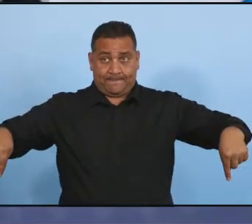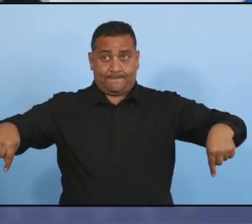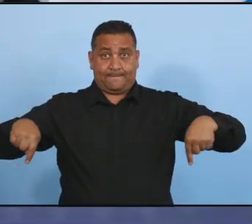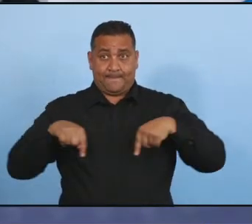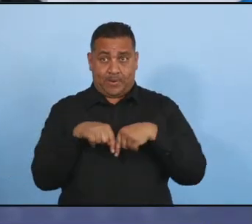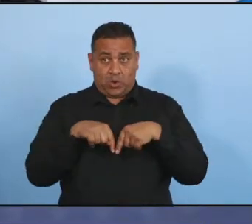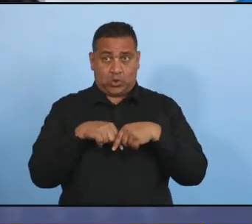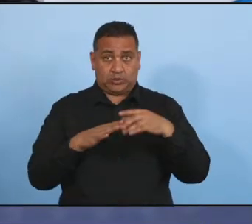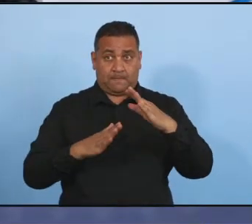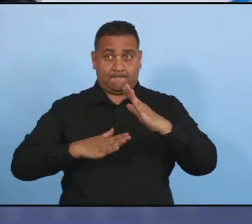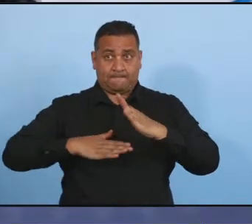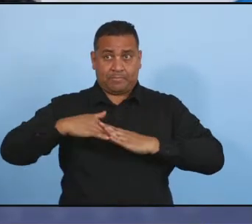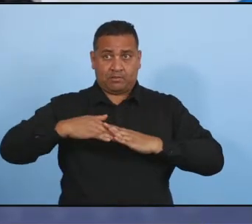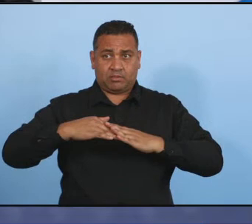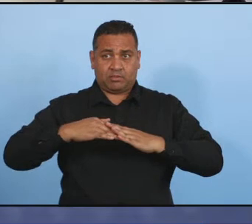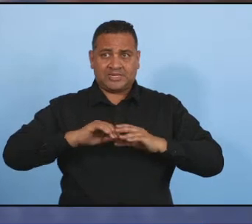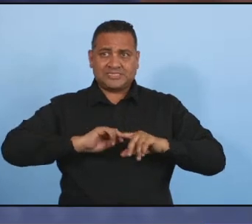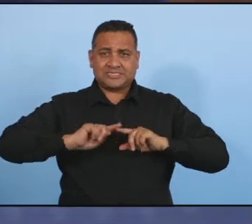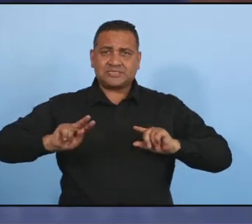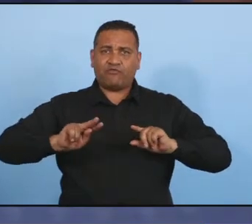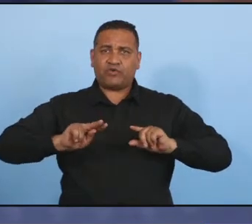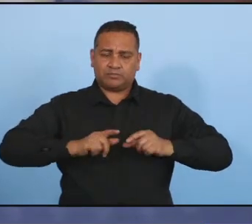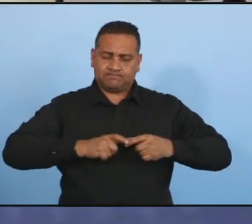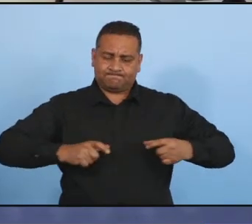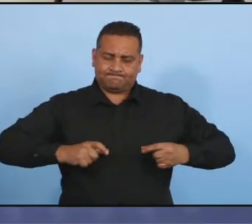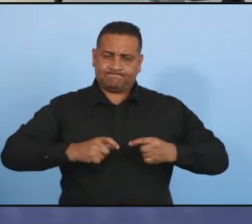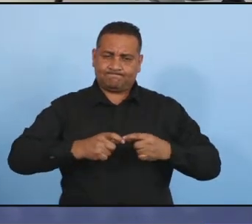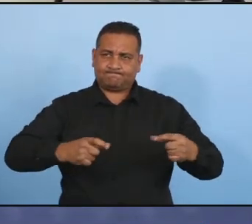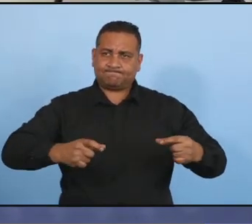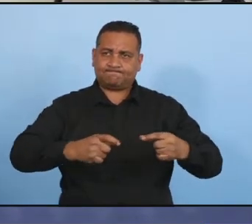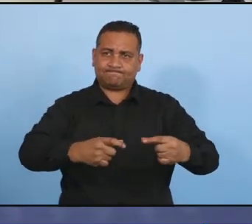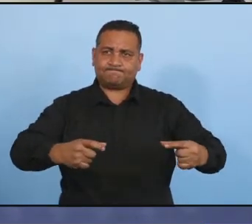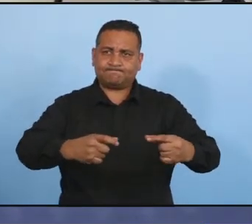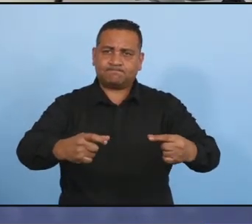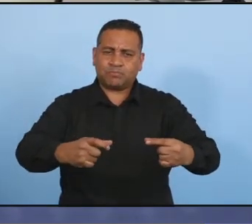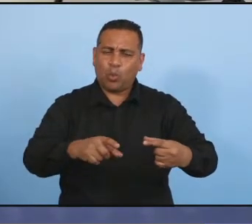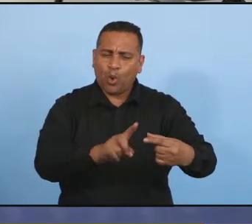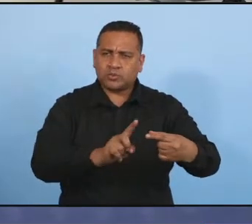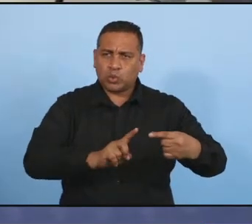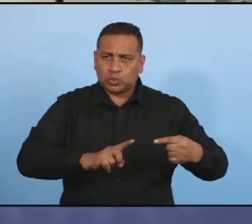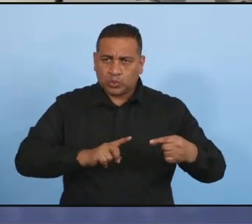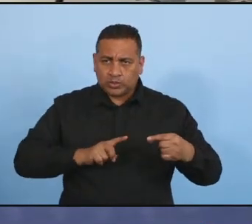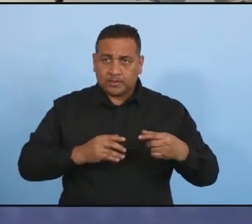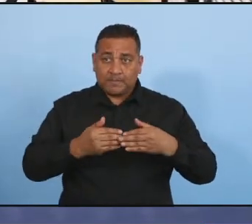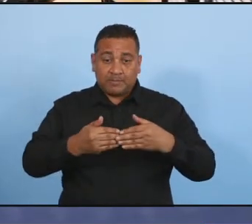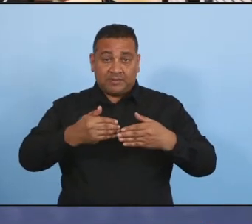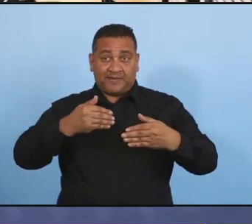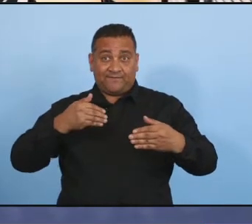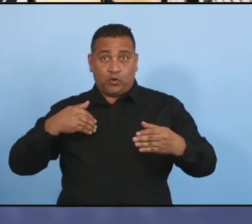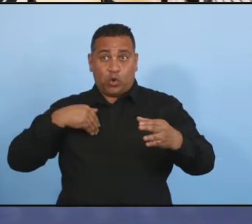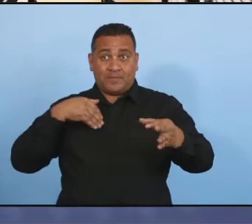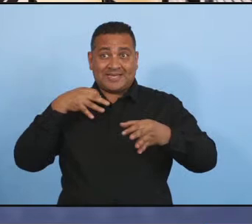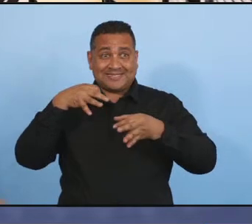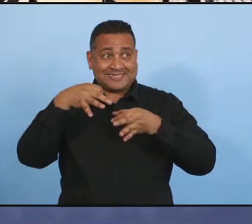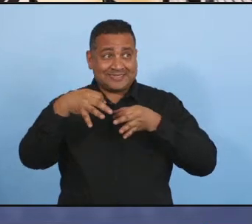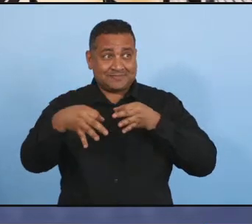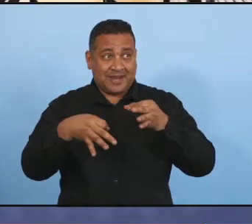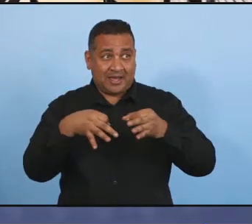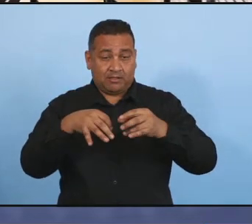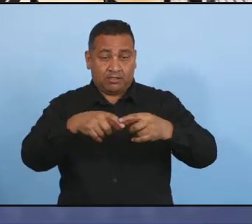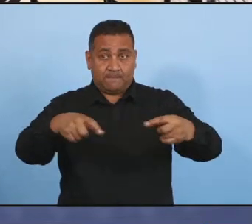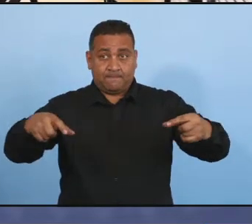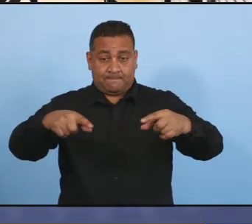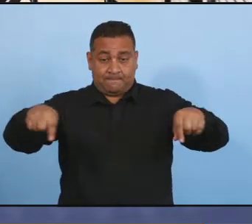circuits to show the guys what can be built. And but before we get to that, building circuits,